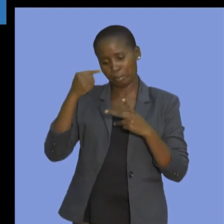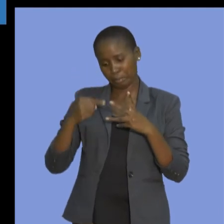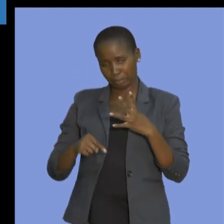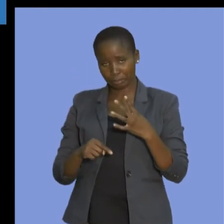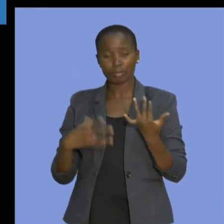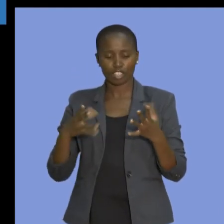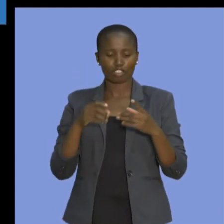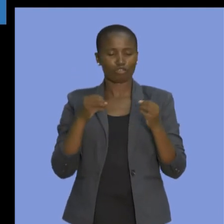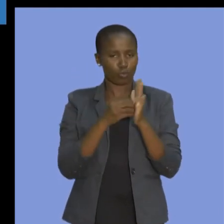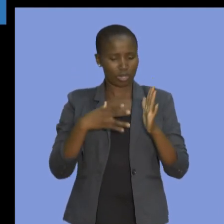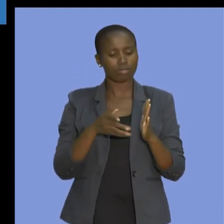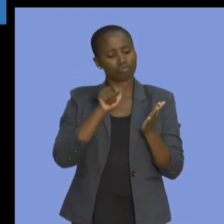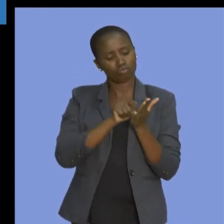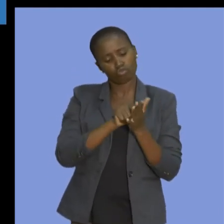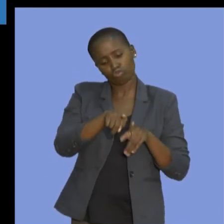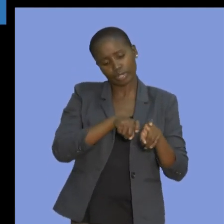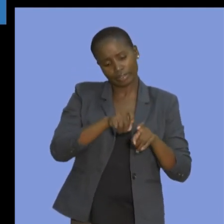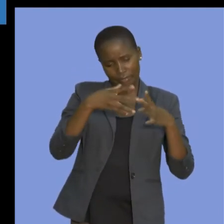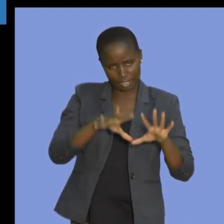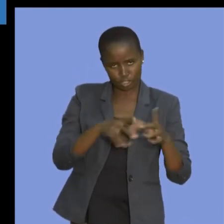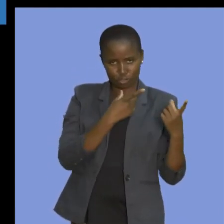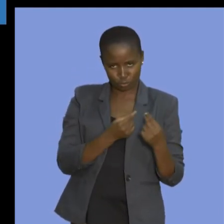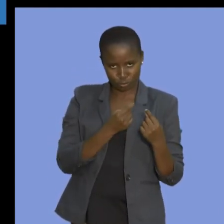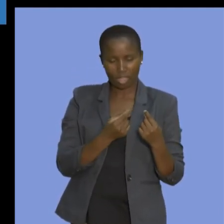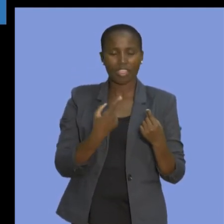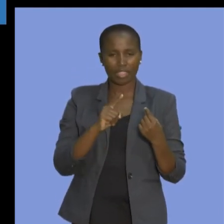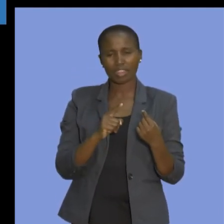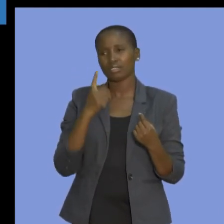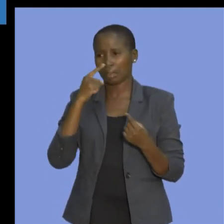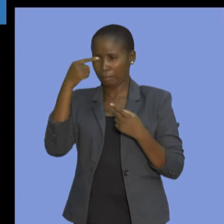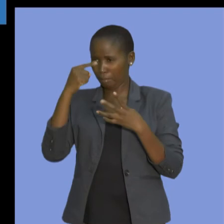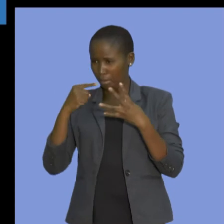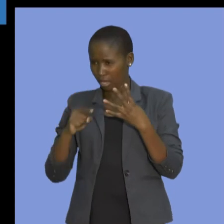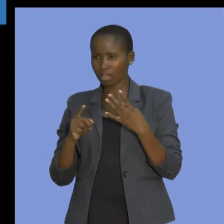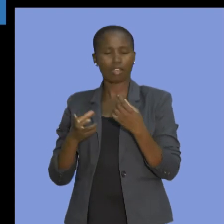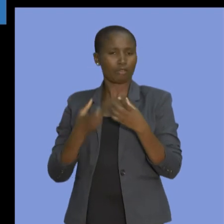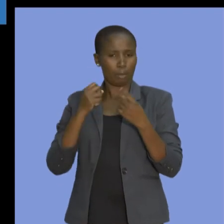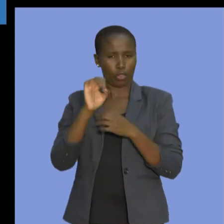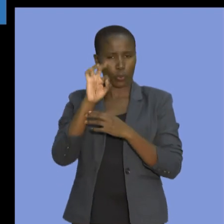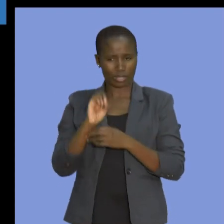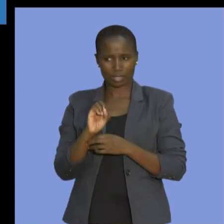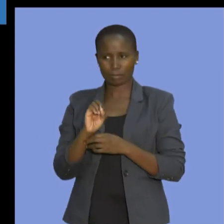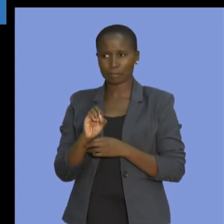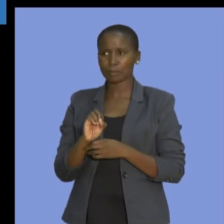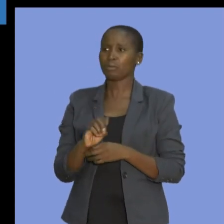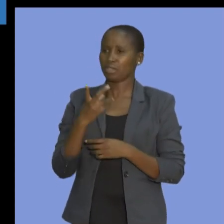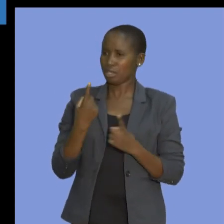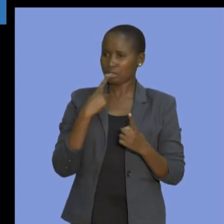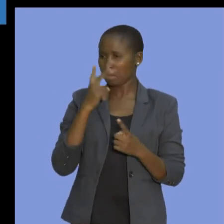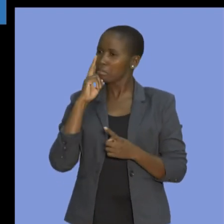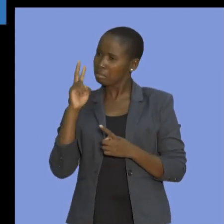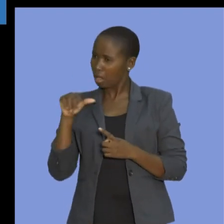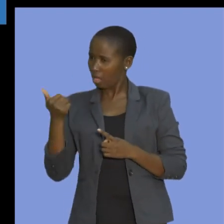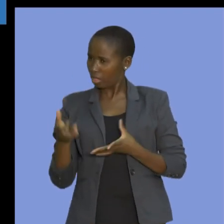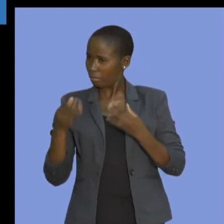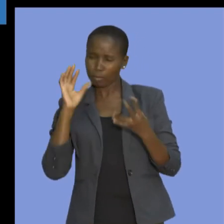test, and they got marks out of 30. Are we together? We can see there's someone who got total 30 out of 30.